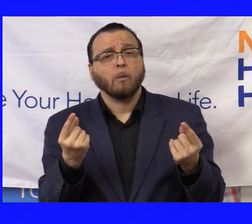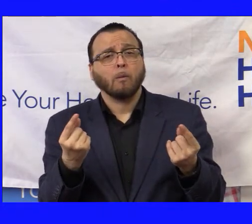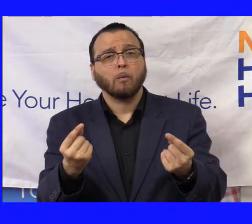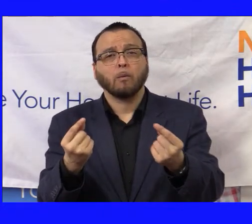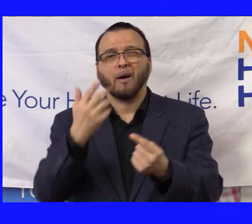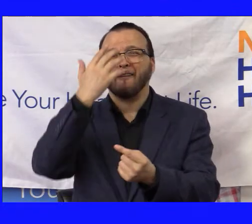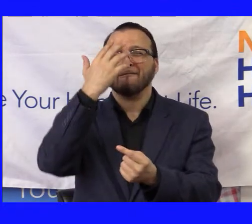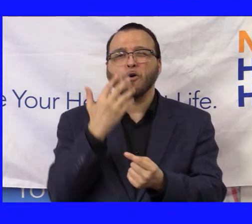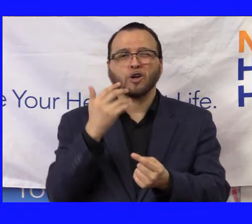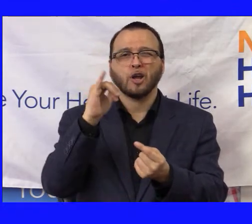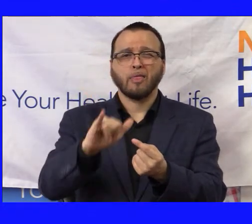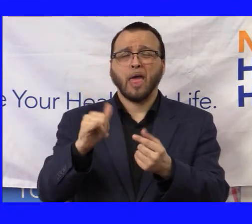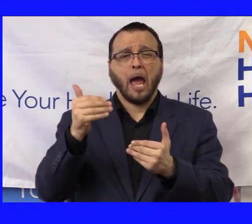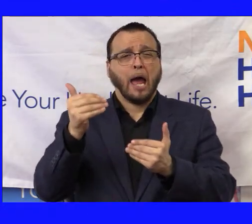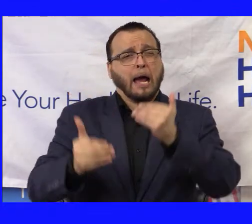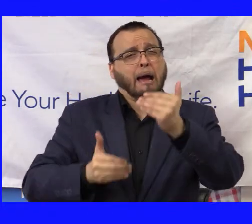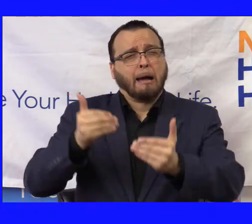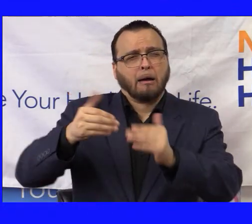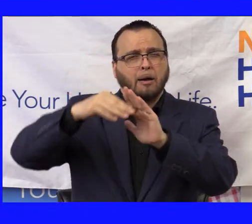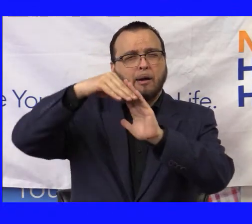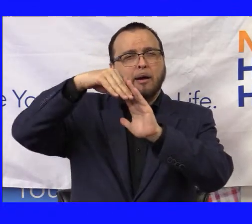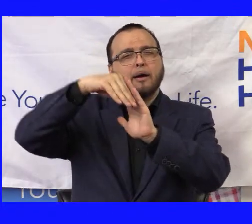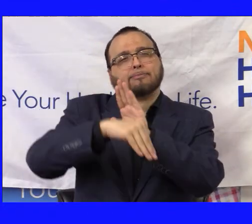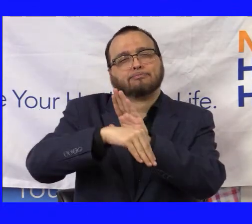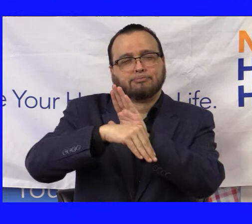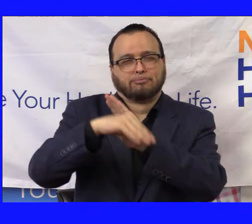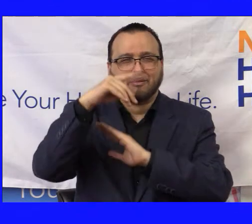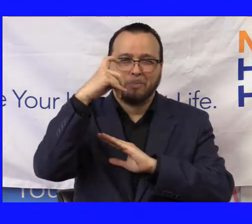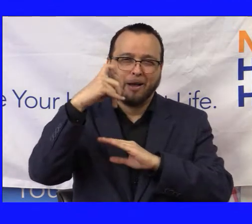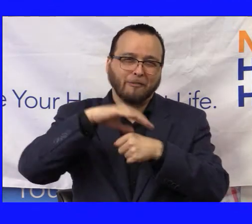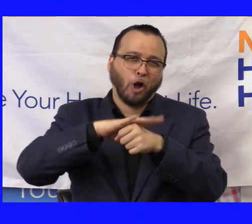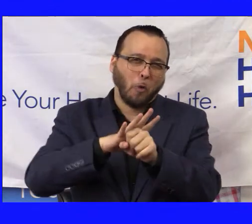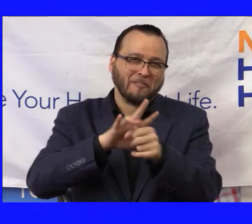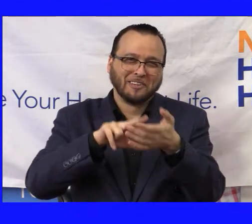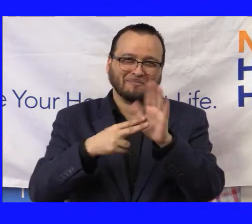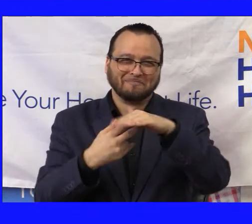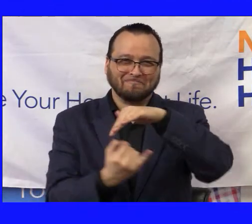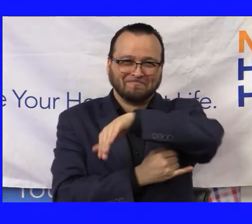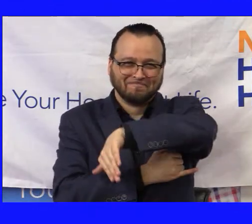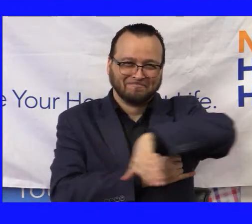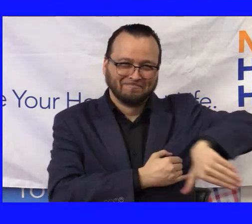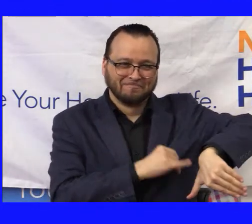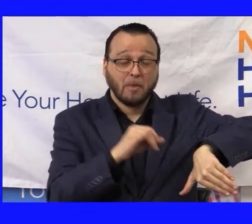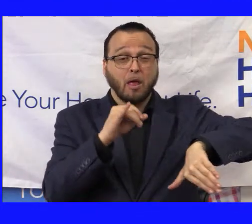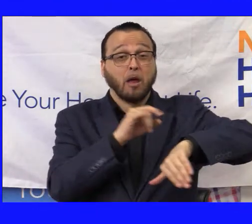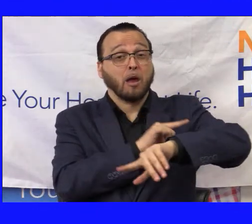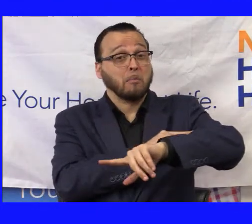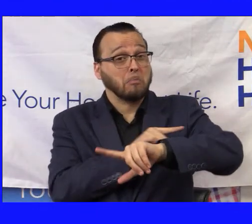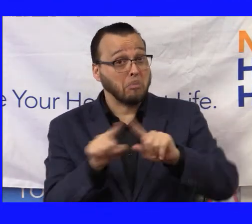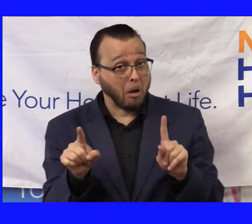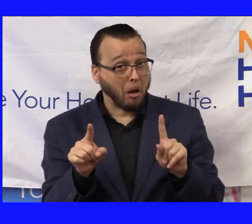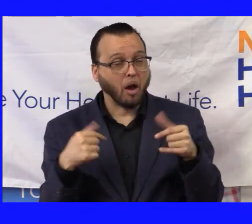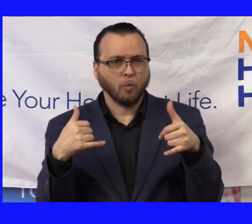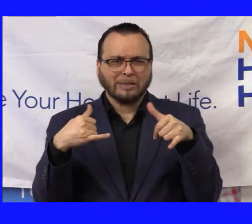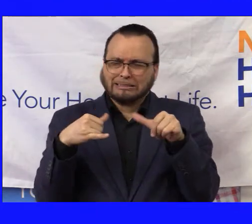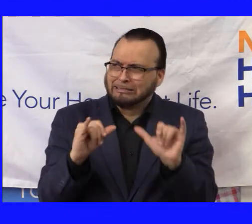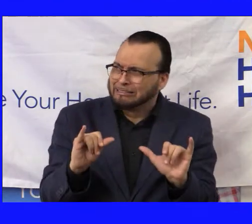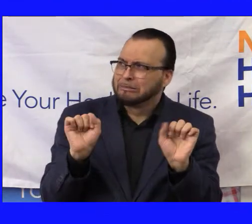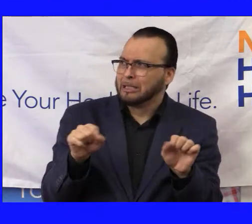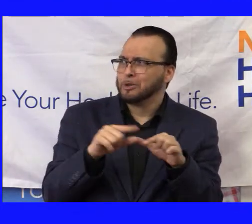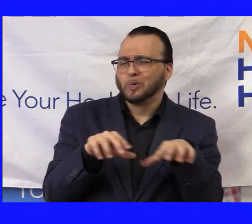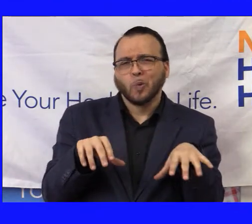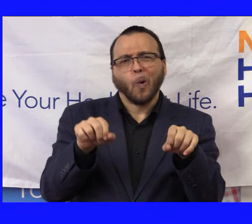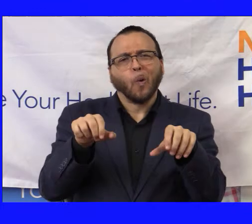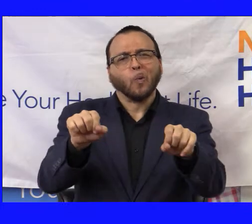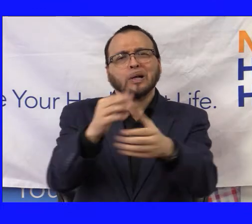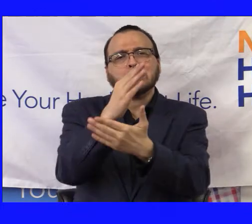fell off due to COVID. However, we were still able to hold some events. We